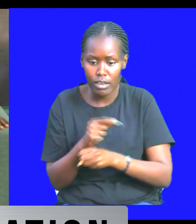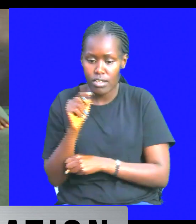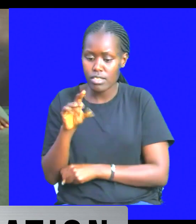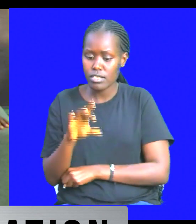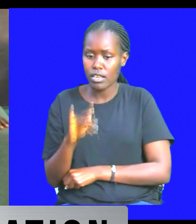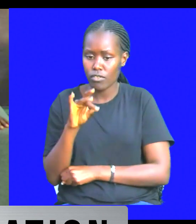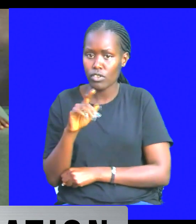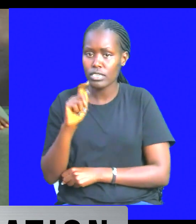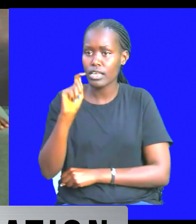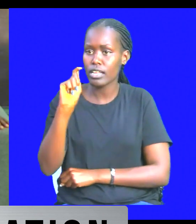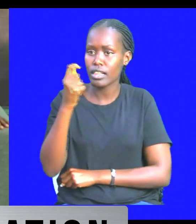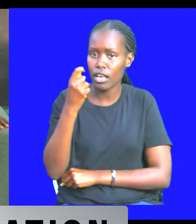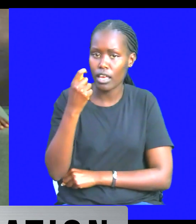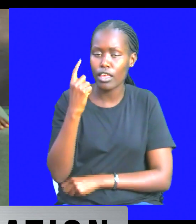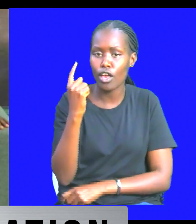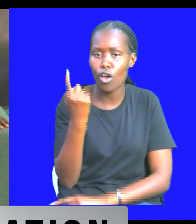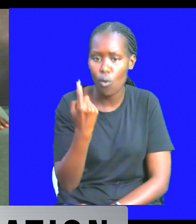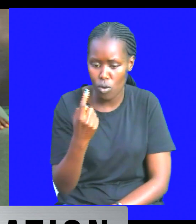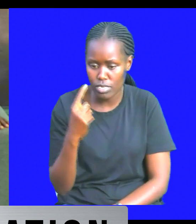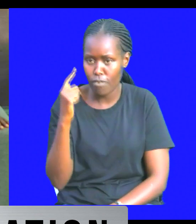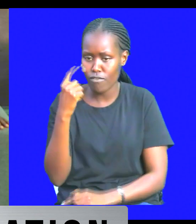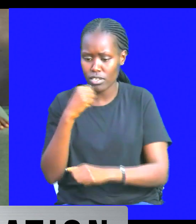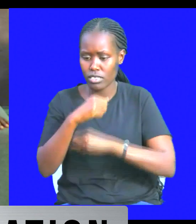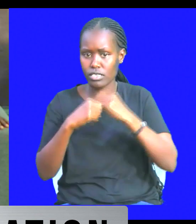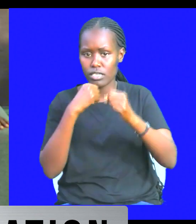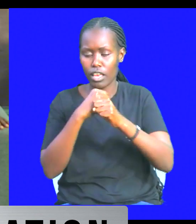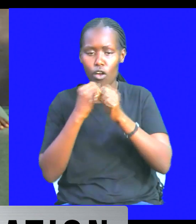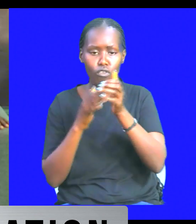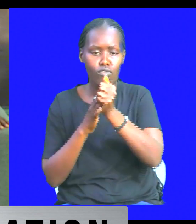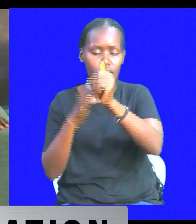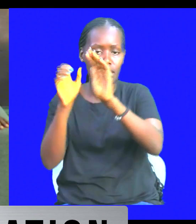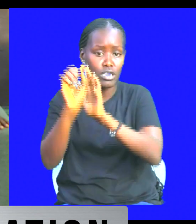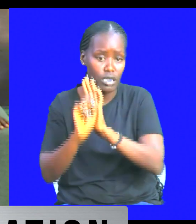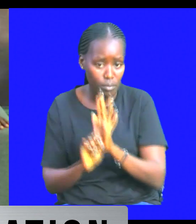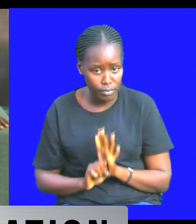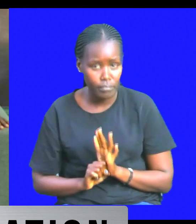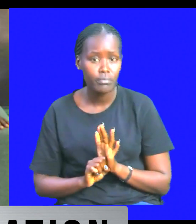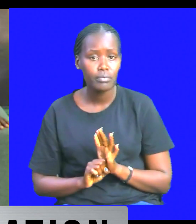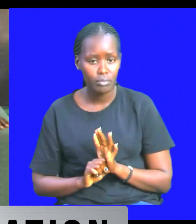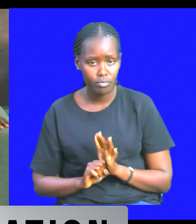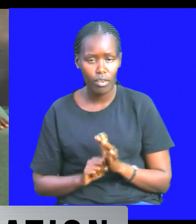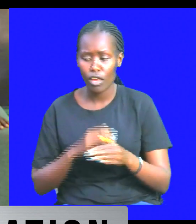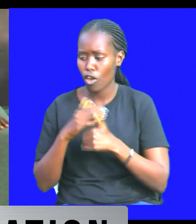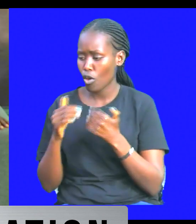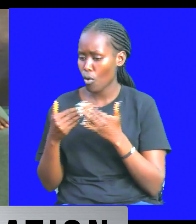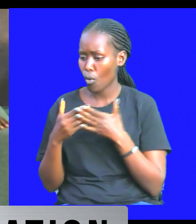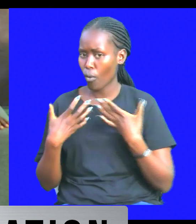in the Kenya Kwanza first year of leadership. Has everyone now agreed